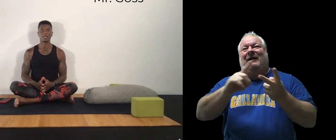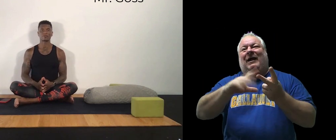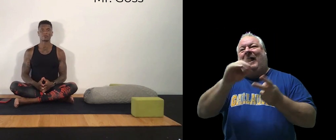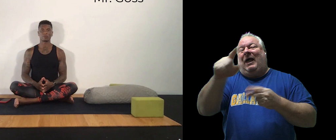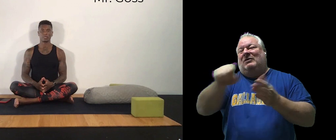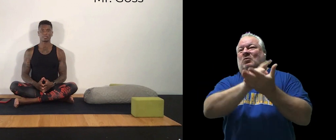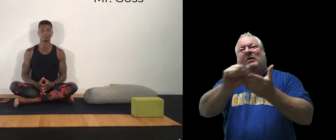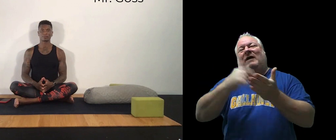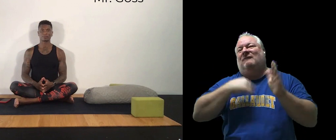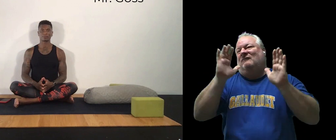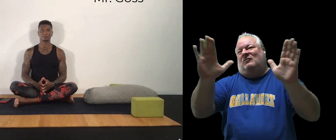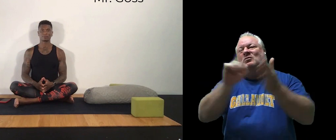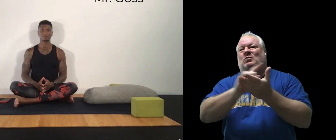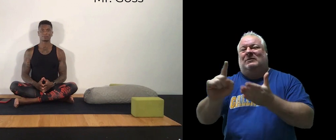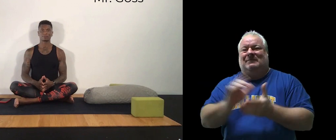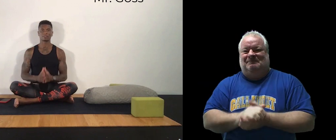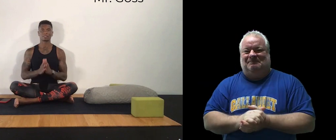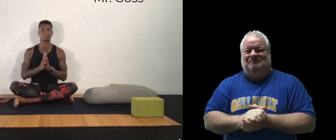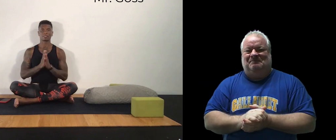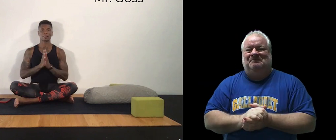fabulous remainder of the week.